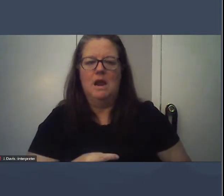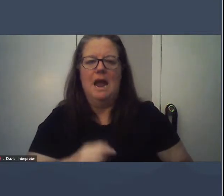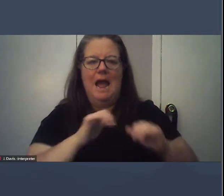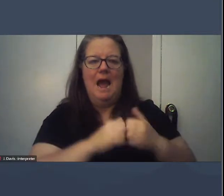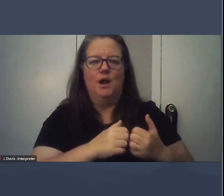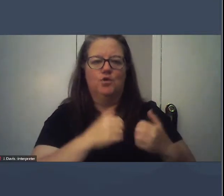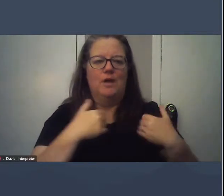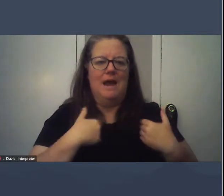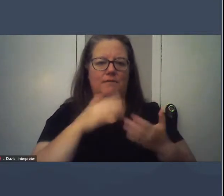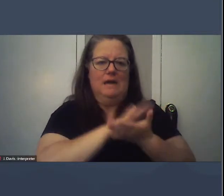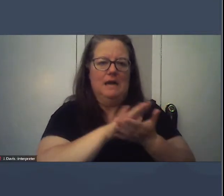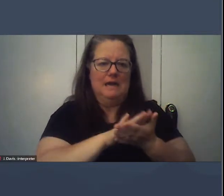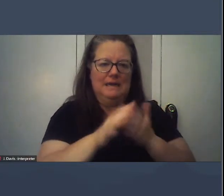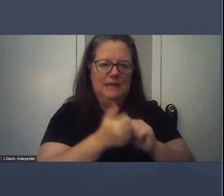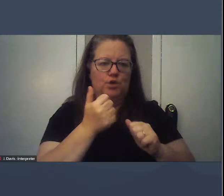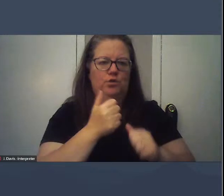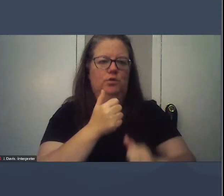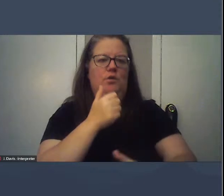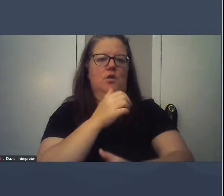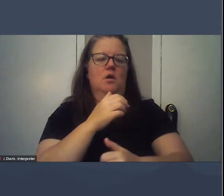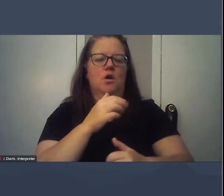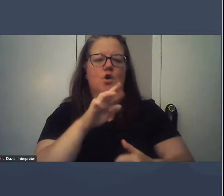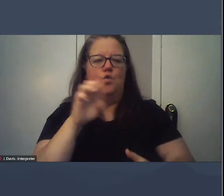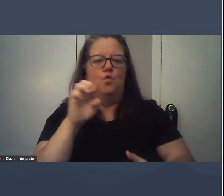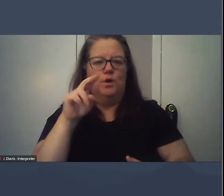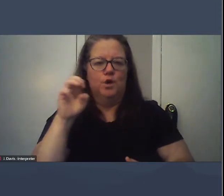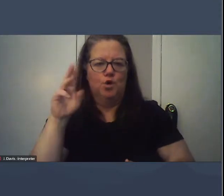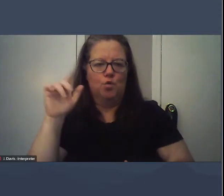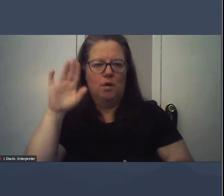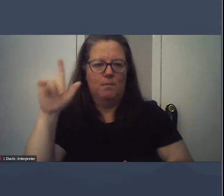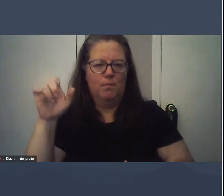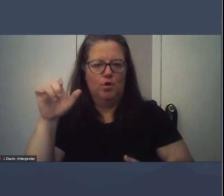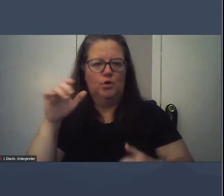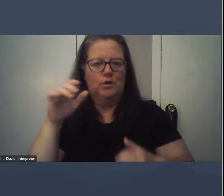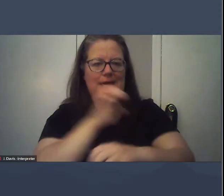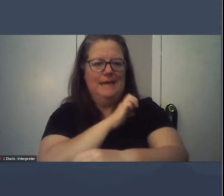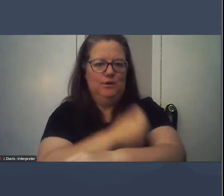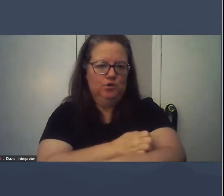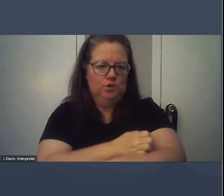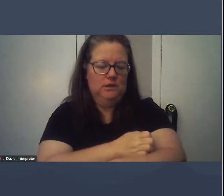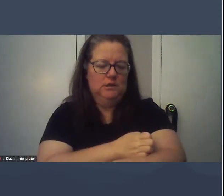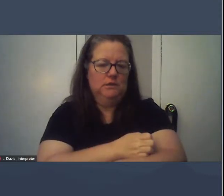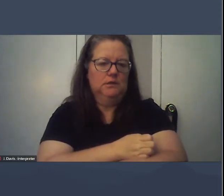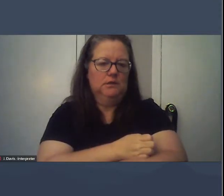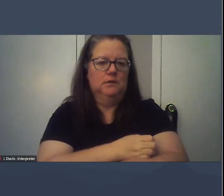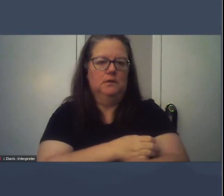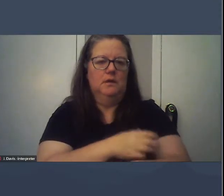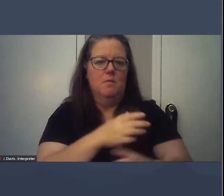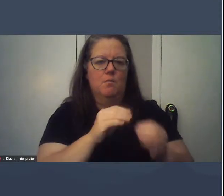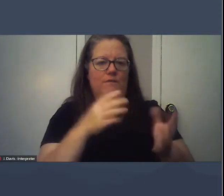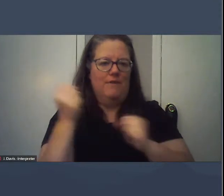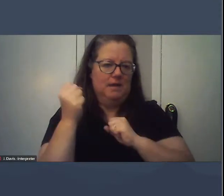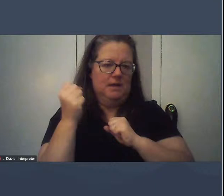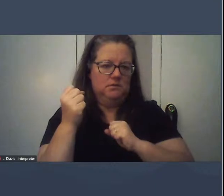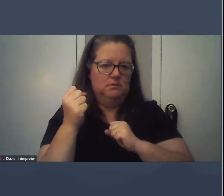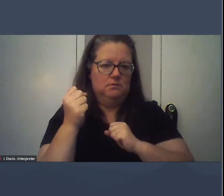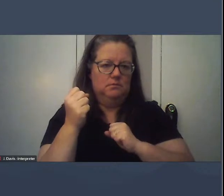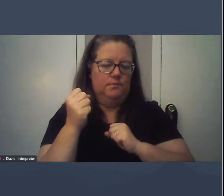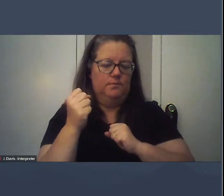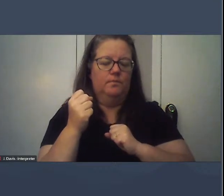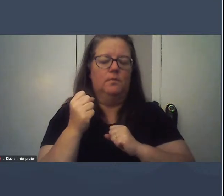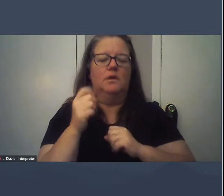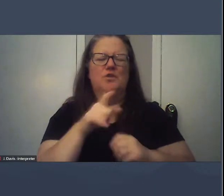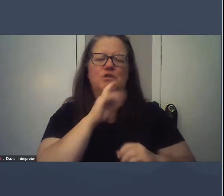cleaner renewable energy faster. So something to think about and talk to Jeff Lyash about. Thanks. Okay, thank you, Councilman